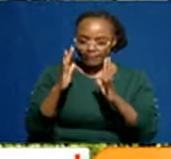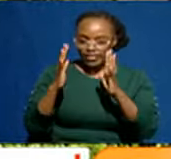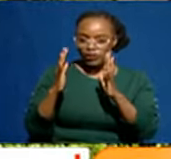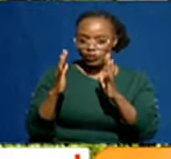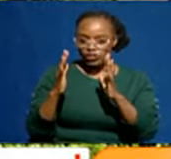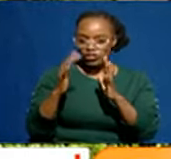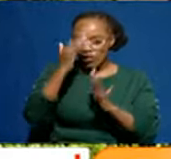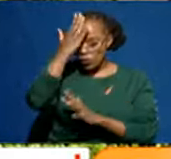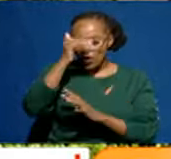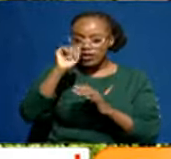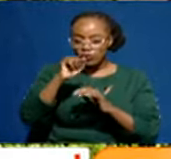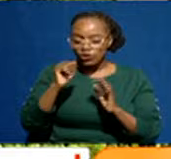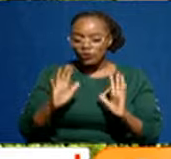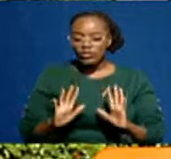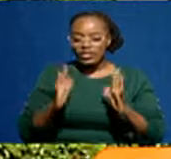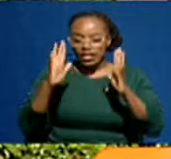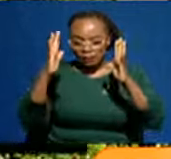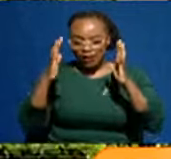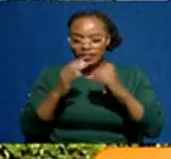so as to celebrate her